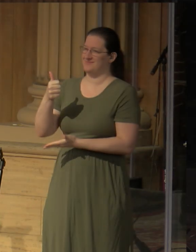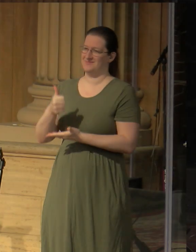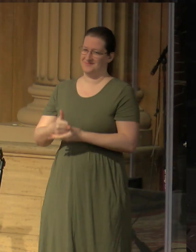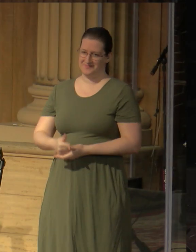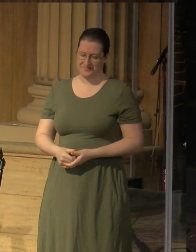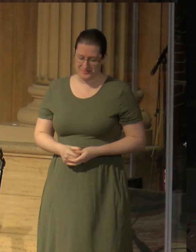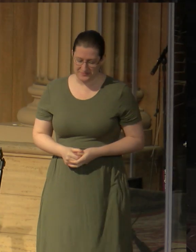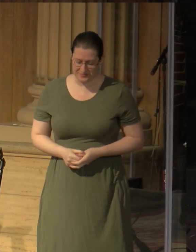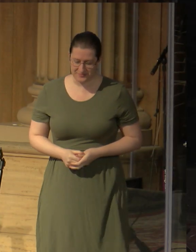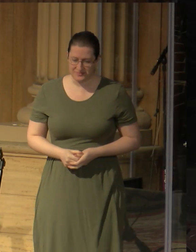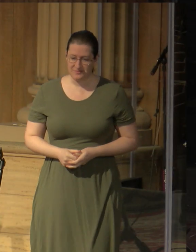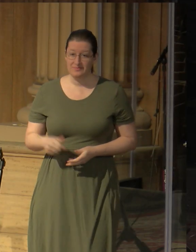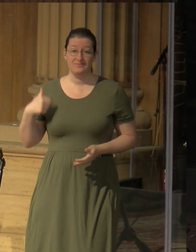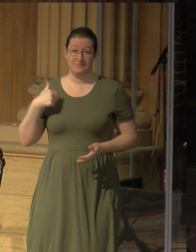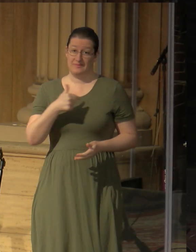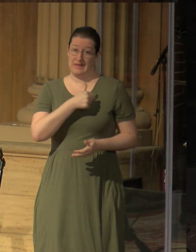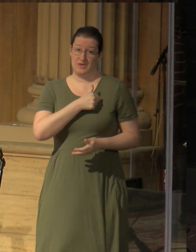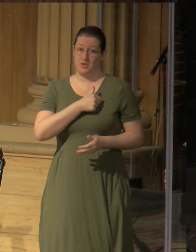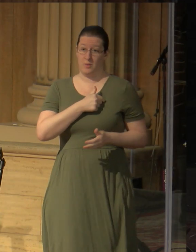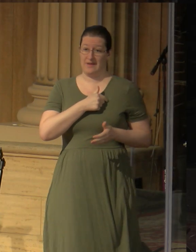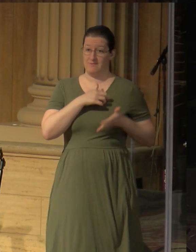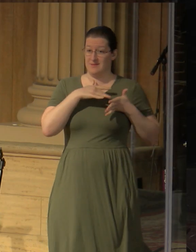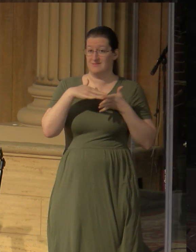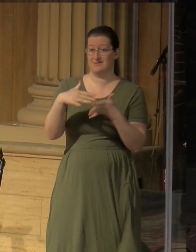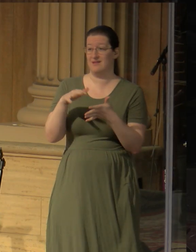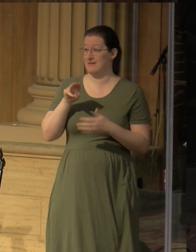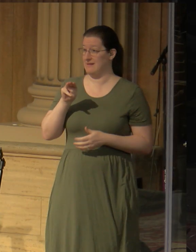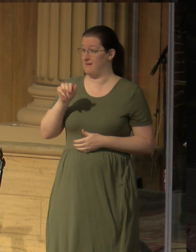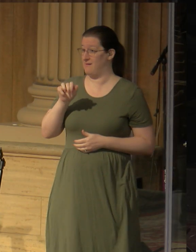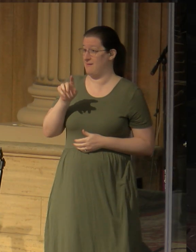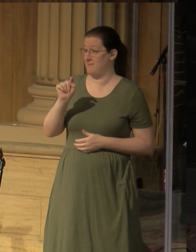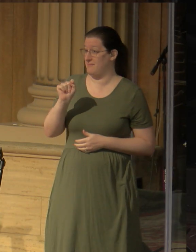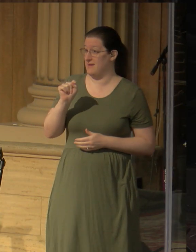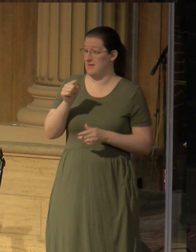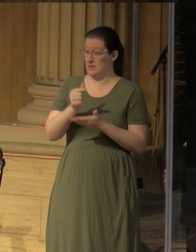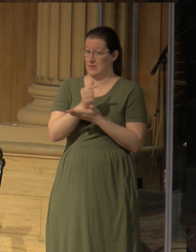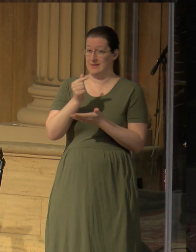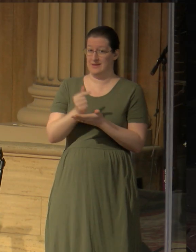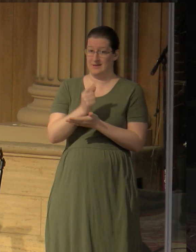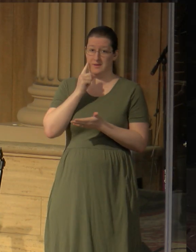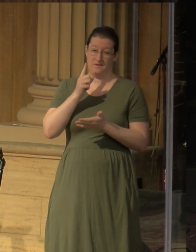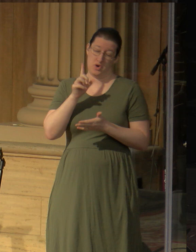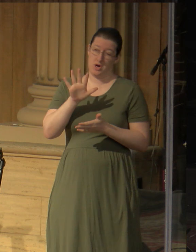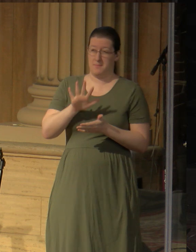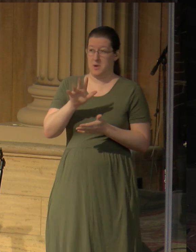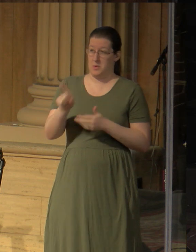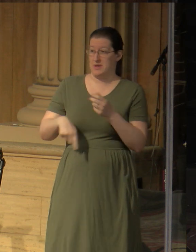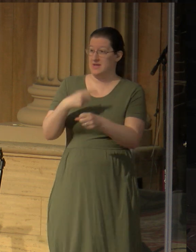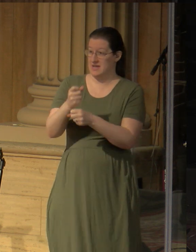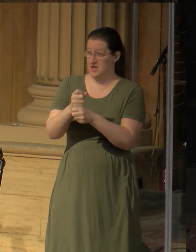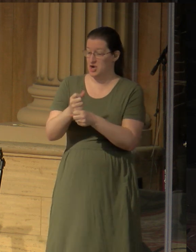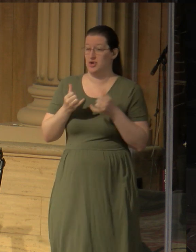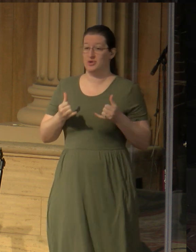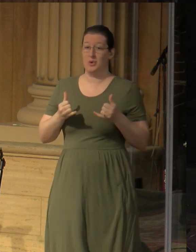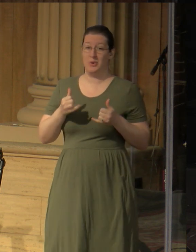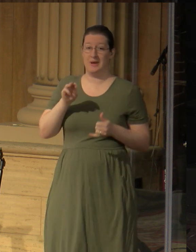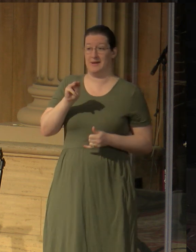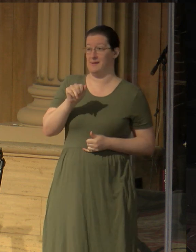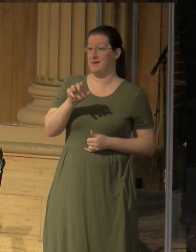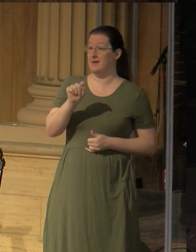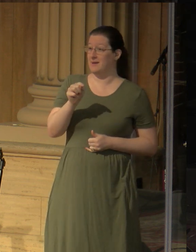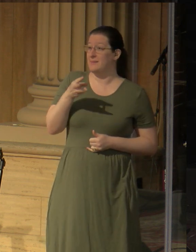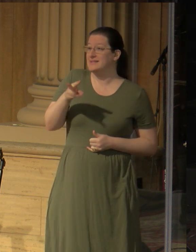We have been working through Matthew's gospel for a year and a half or so, and we are in Matthew 16, so we're at the halfway point here. We're going to make it